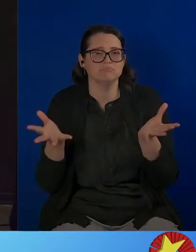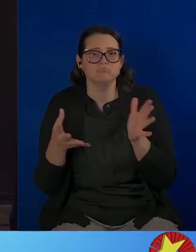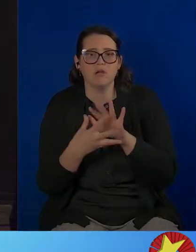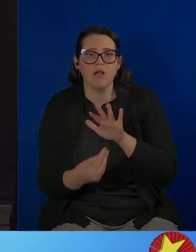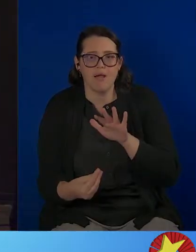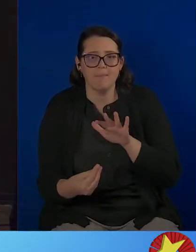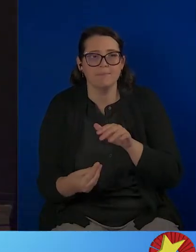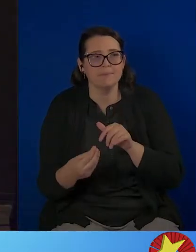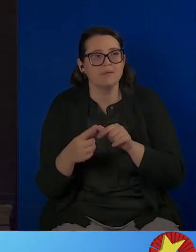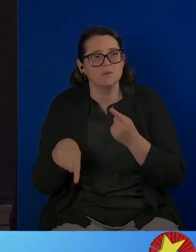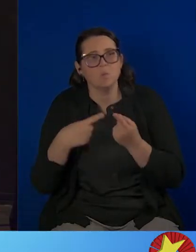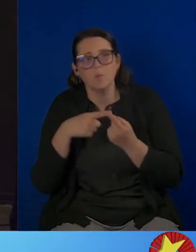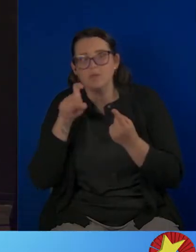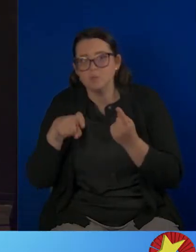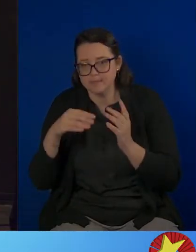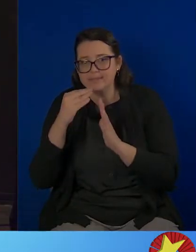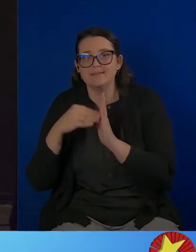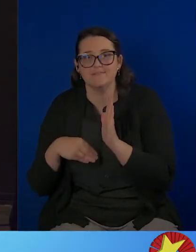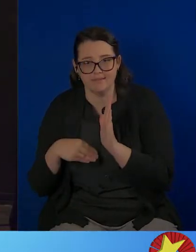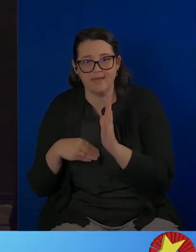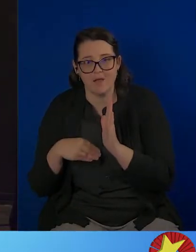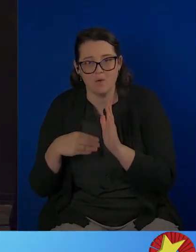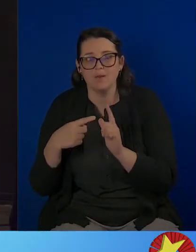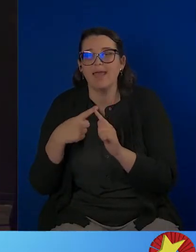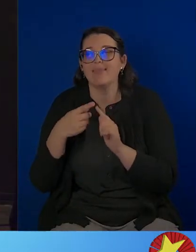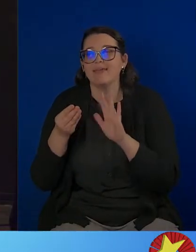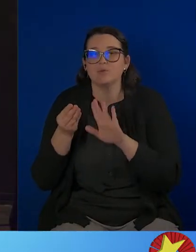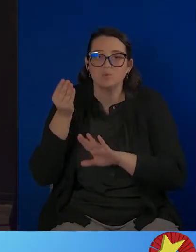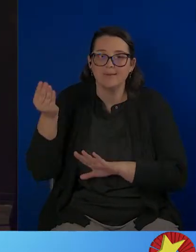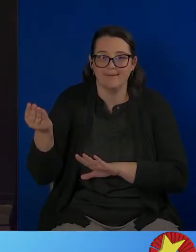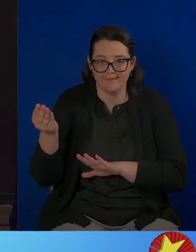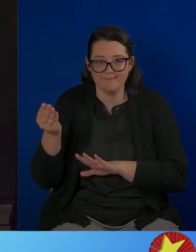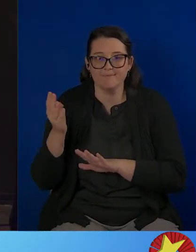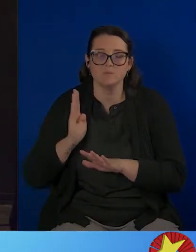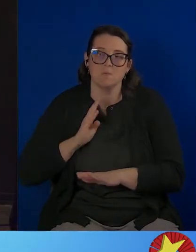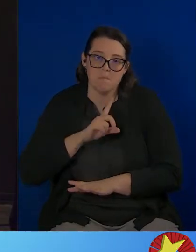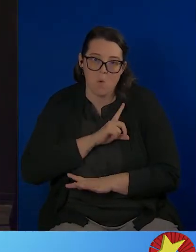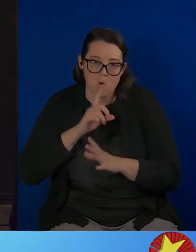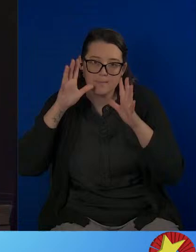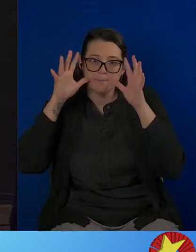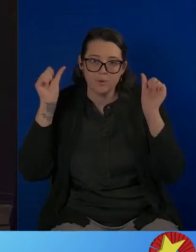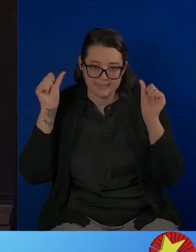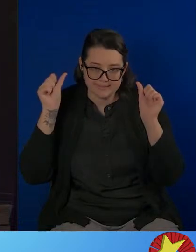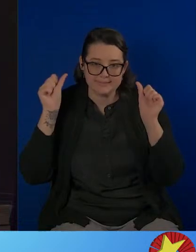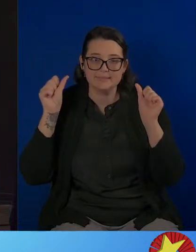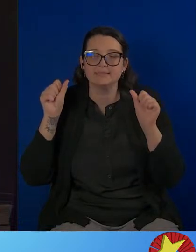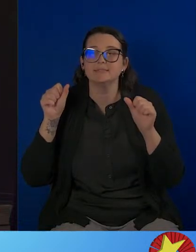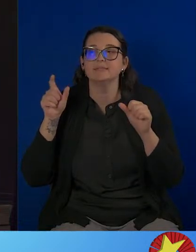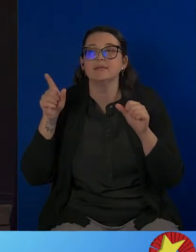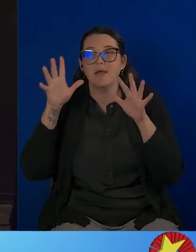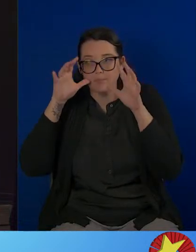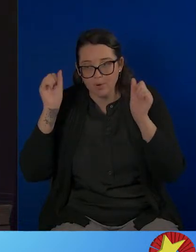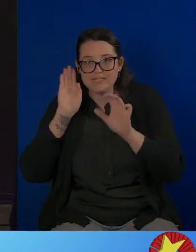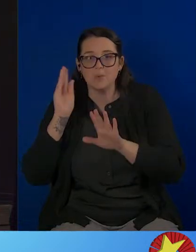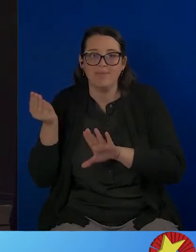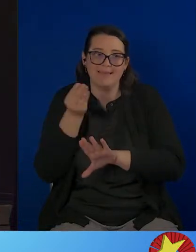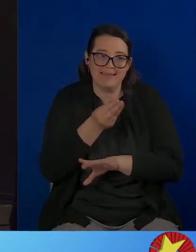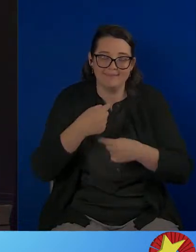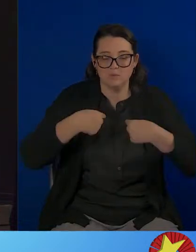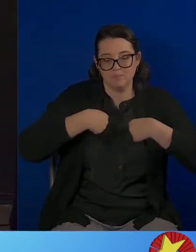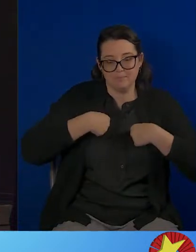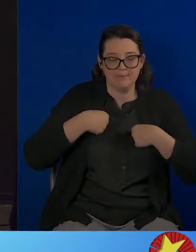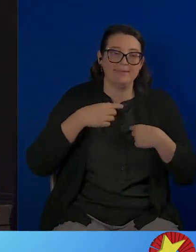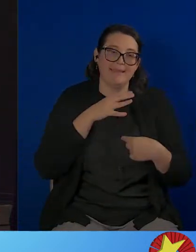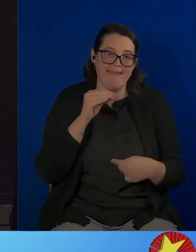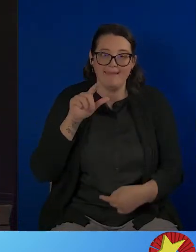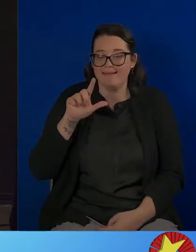as necessary, and then you would give that to the board president, who would pass that along to Leticia and I, and we